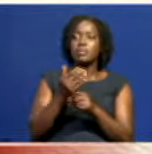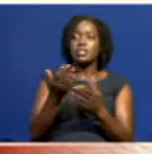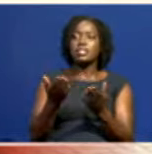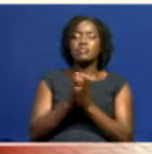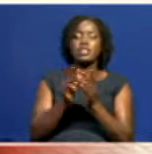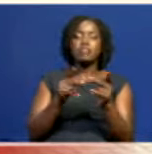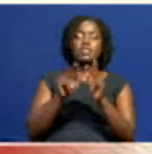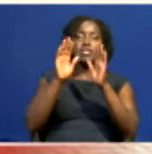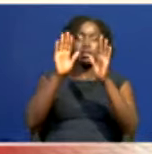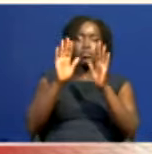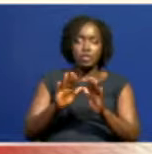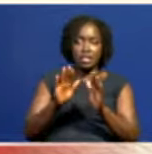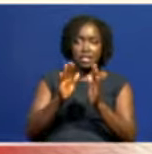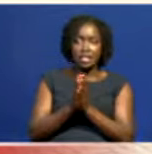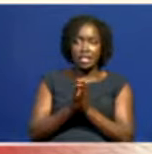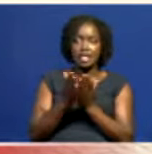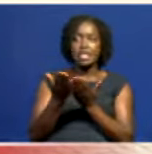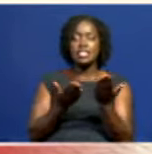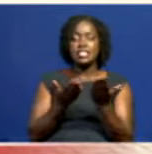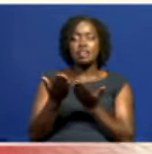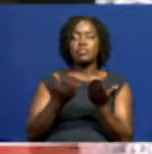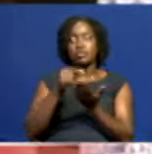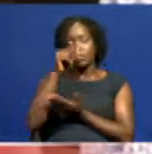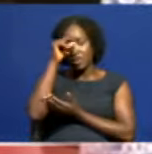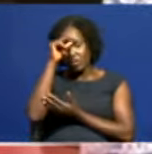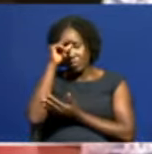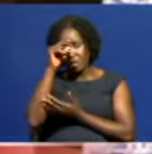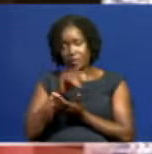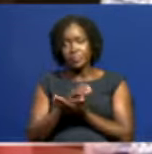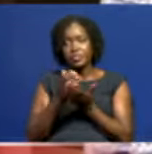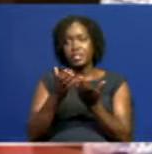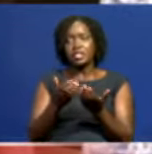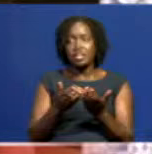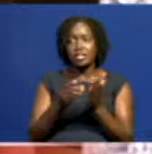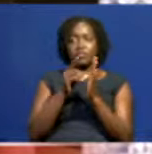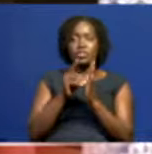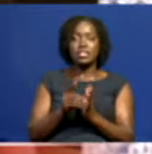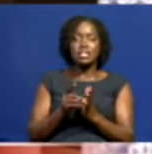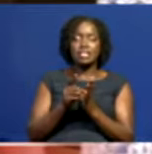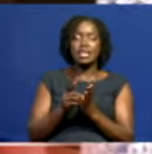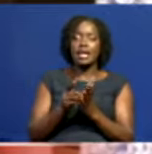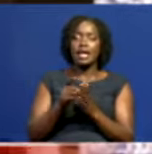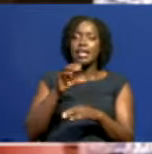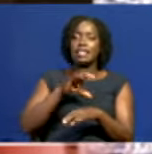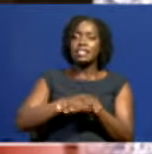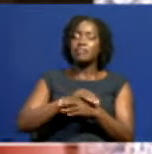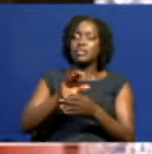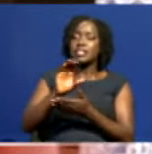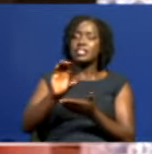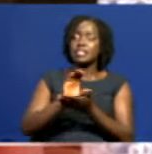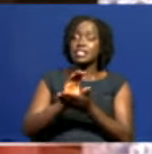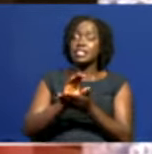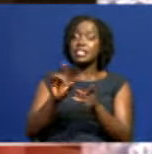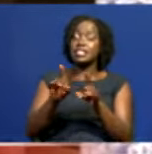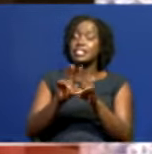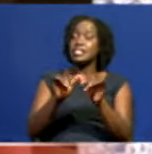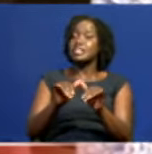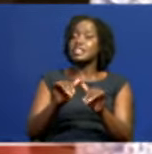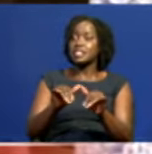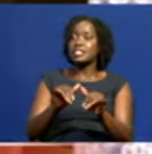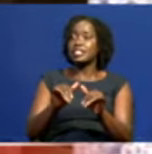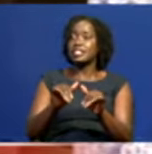muhimu katika utoaji wa huduma za serikali. The need for the data recovery center still remains. The facility still